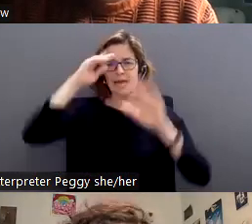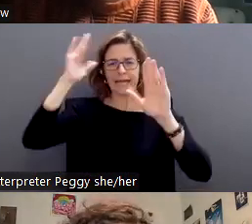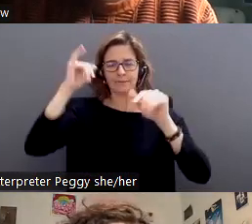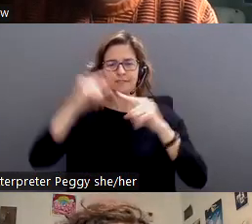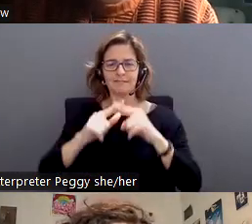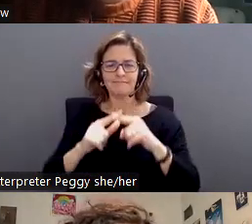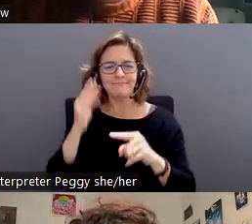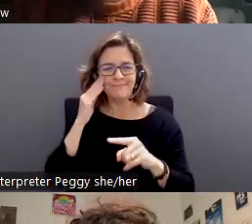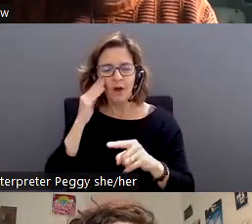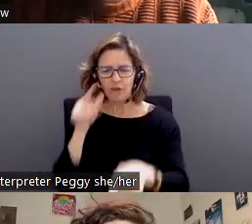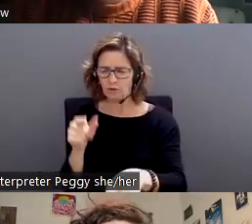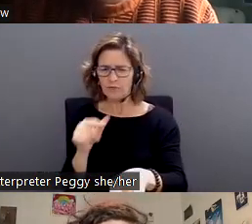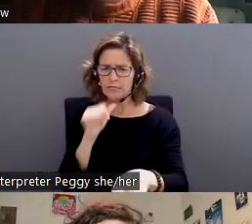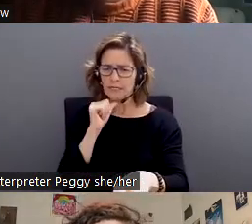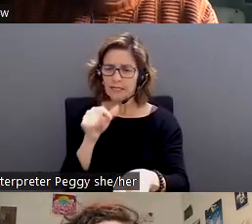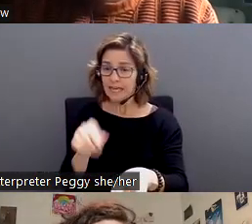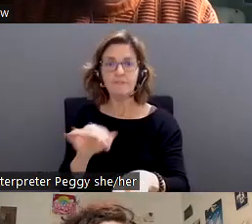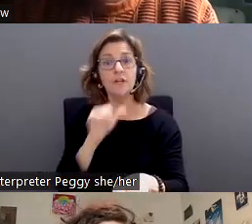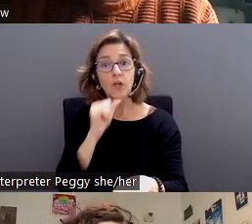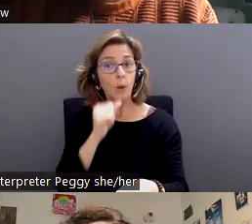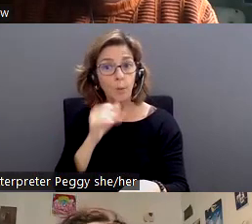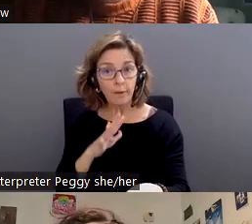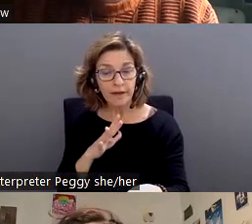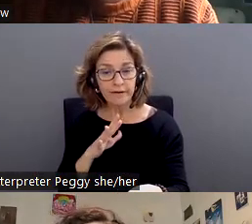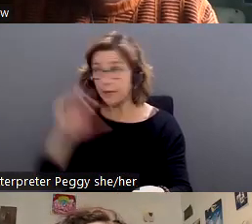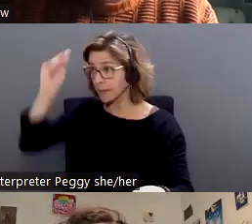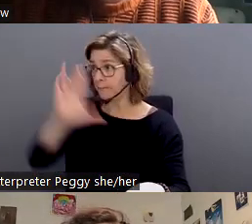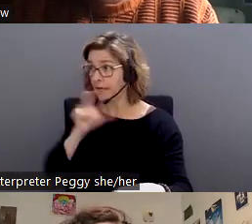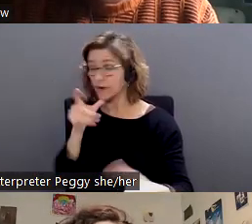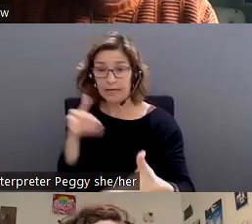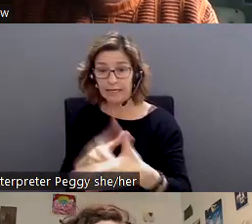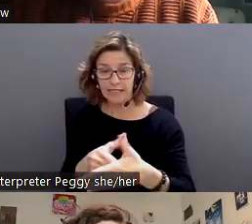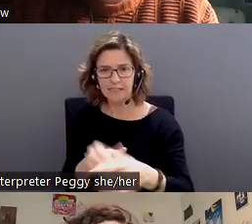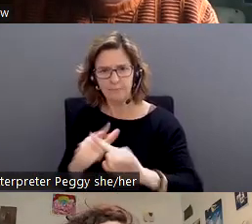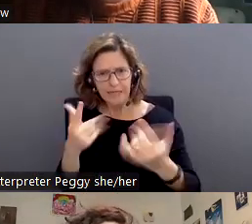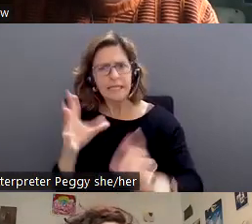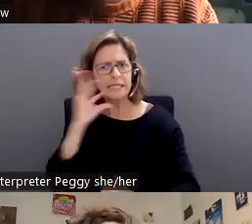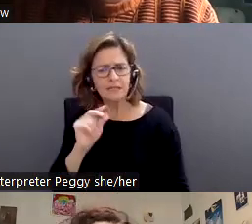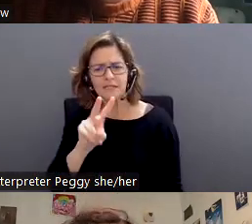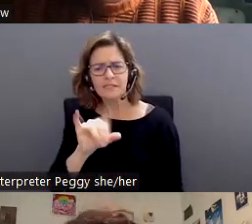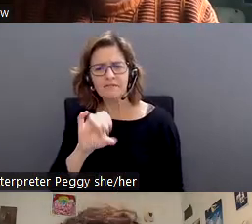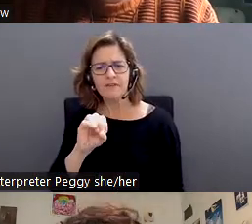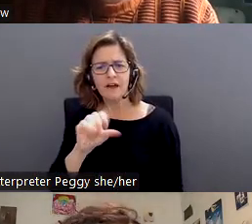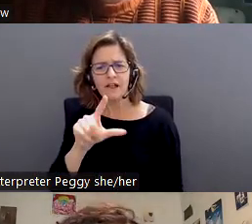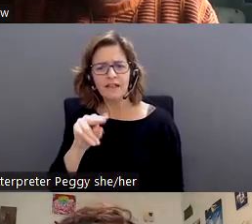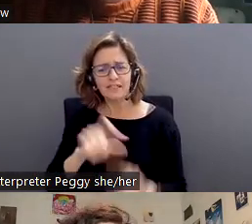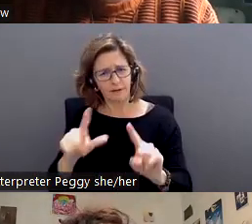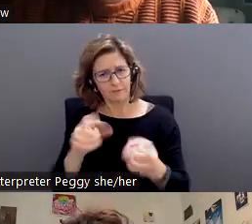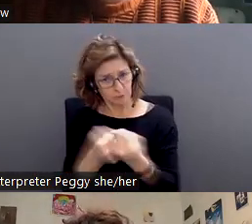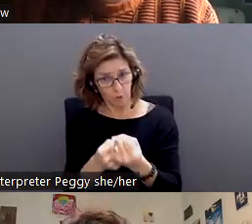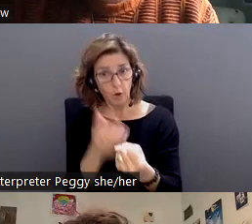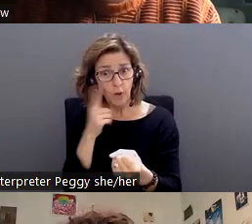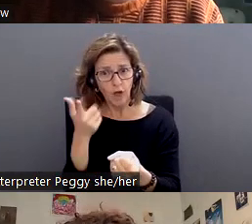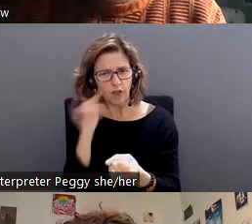person experiencing gender-based violence means that they will not have perhaps the same outcomes from